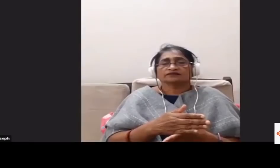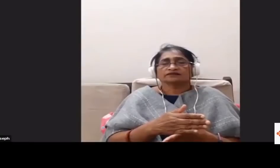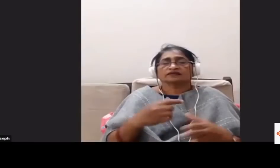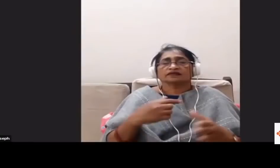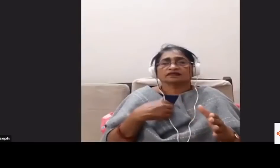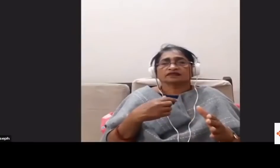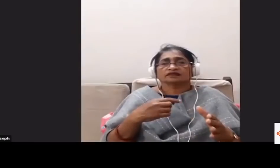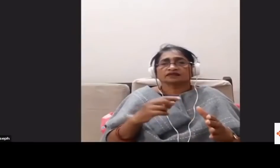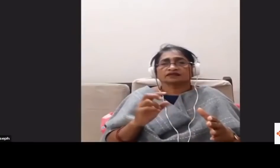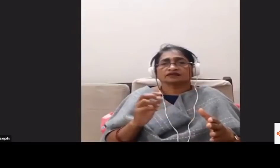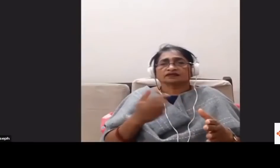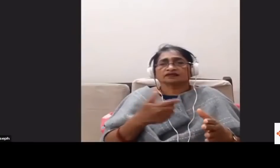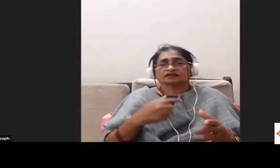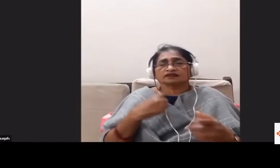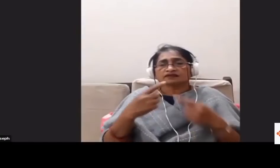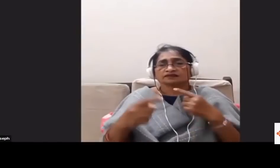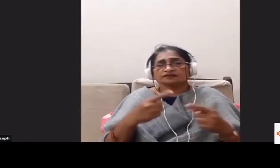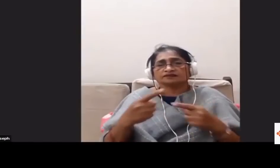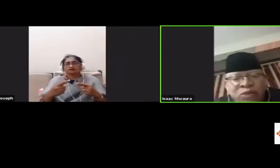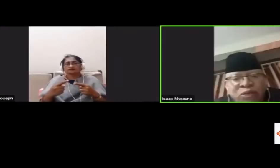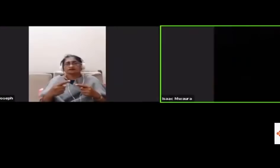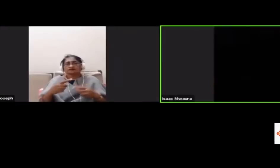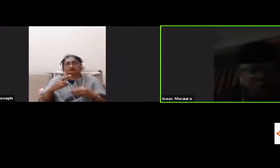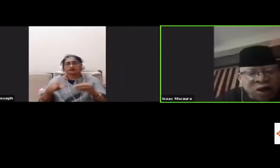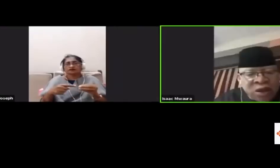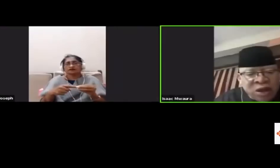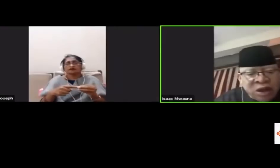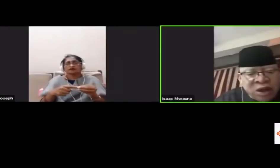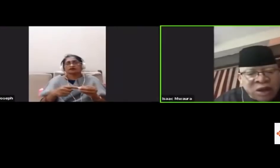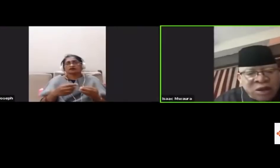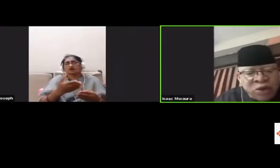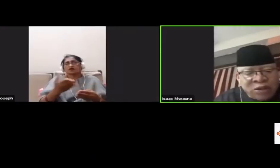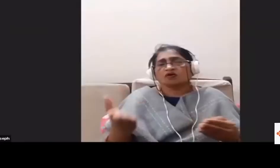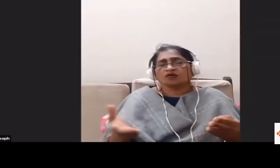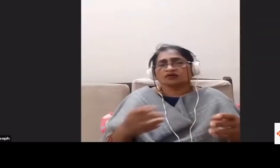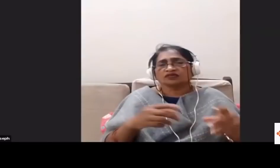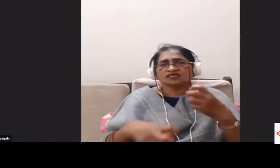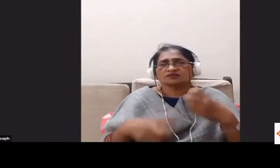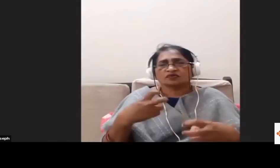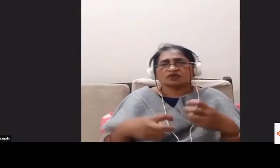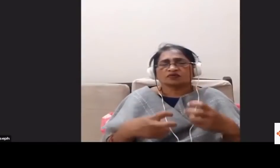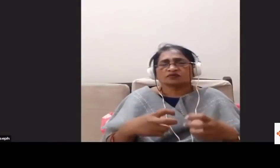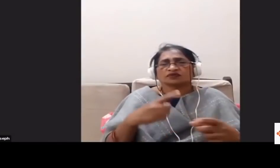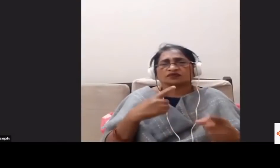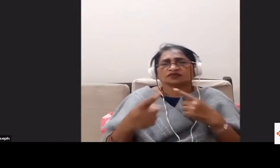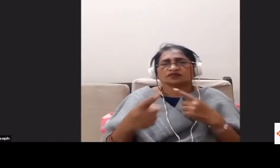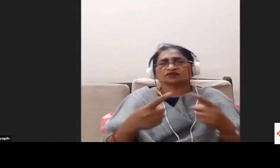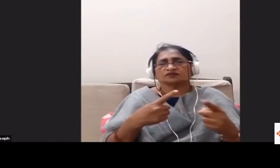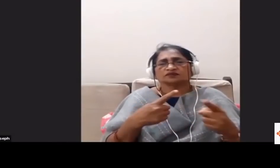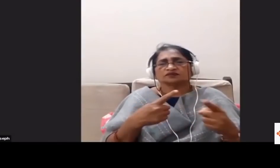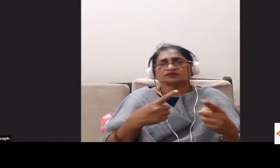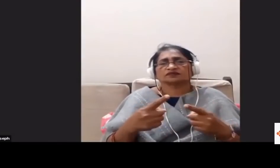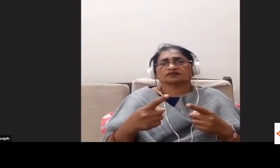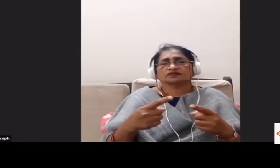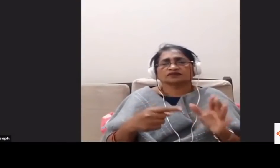when we speak about all of these issues, we are speaking to just not